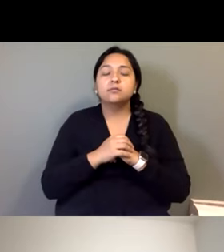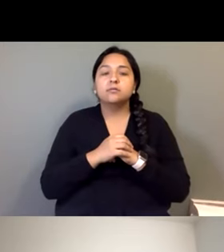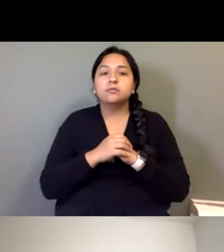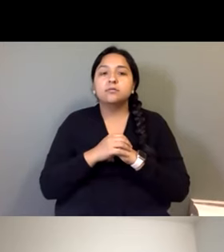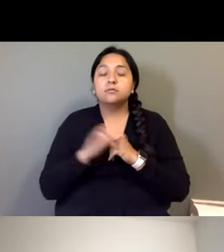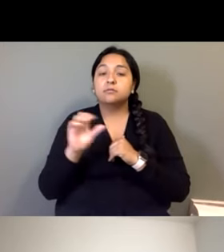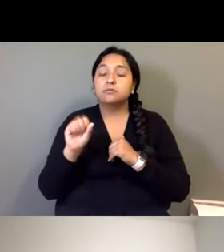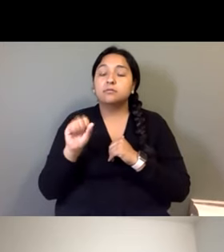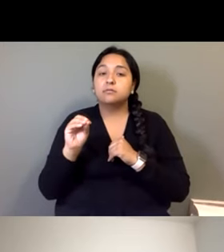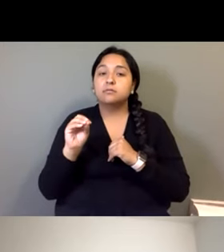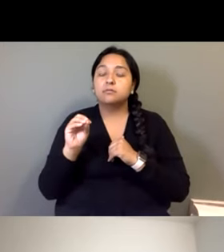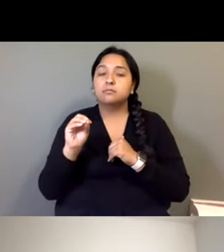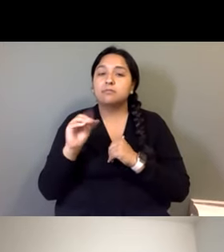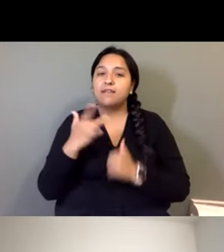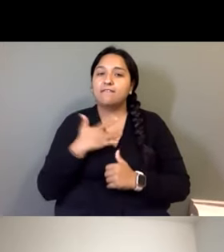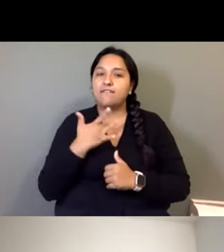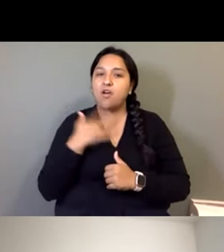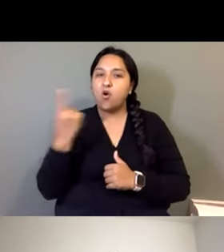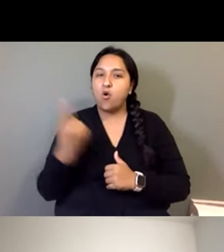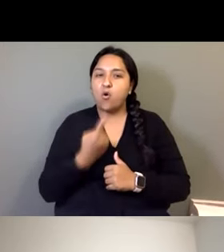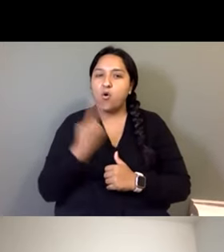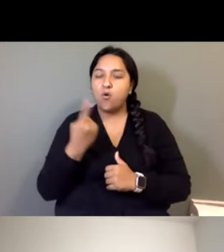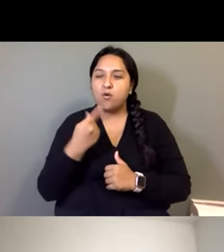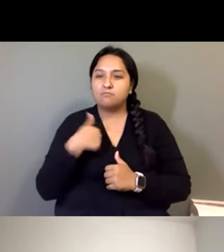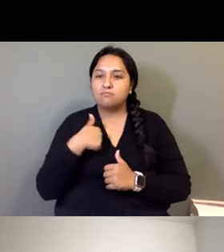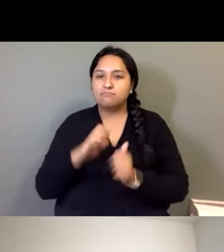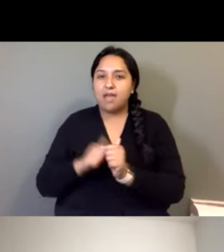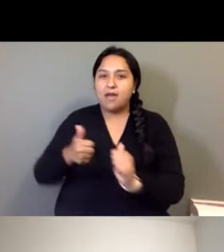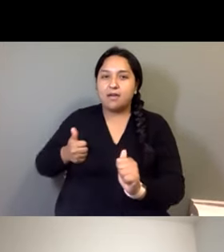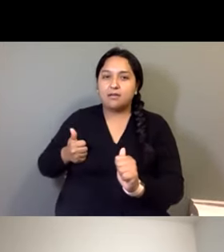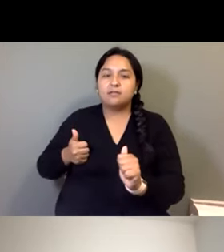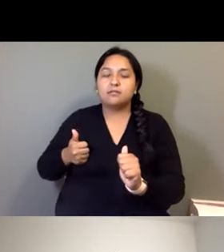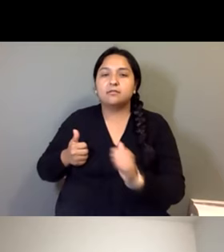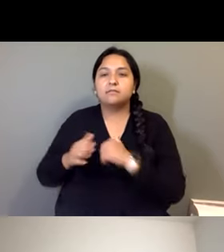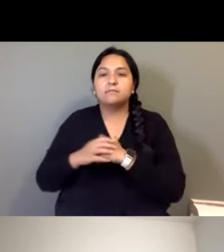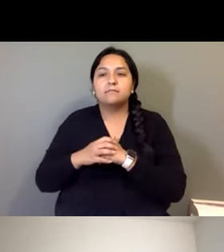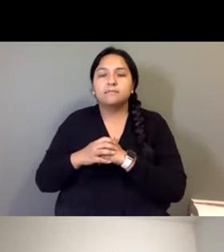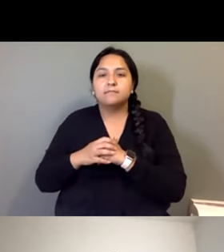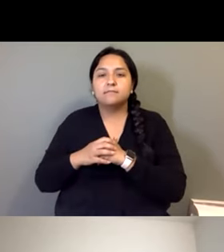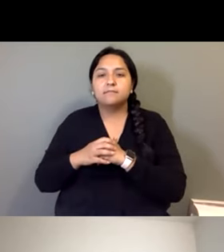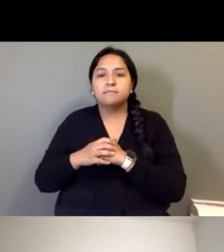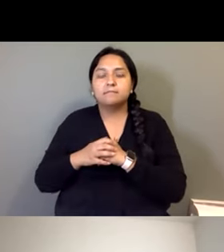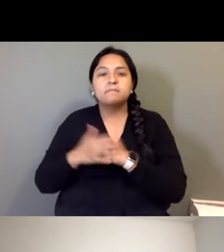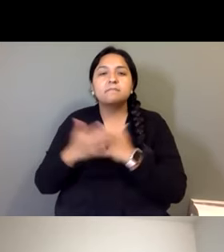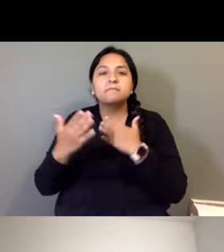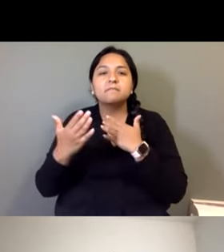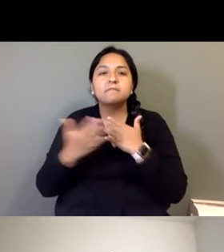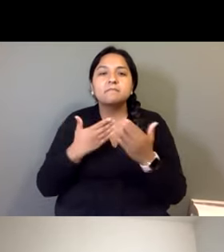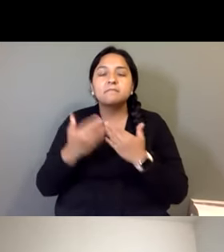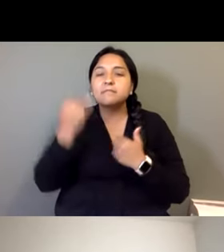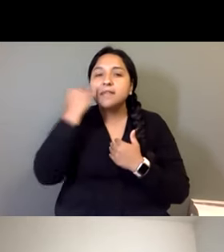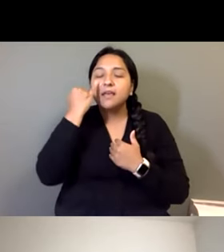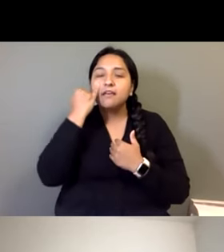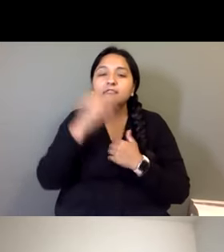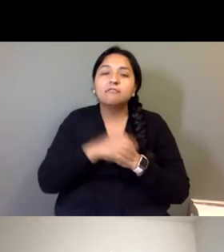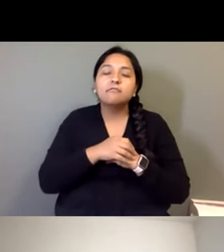I always felt like I was slightly behind all the time. You know, I felt slightly behind, even though if you'd said, you know,